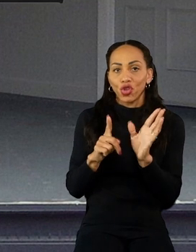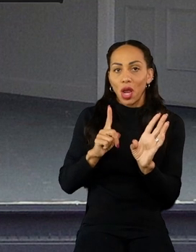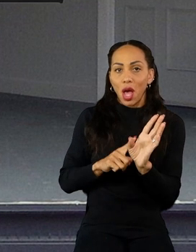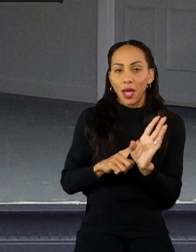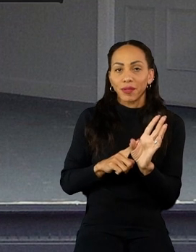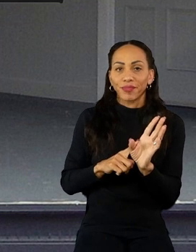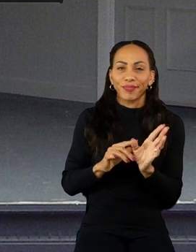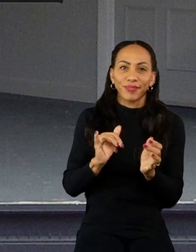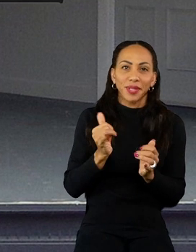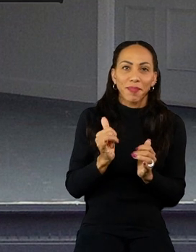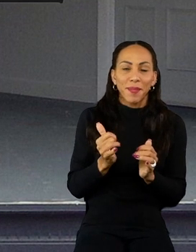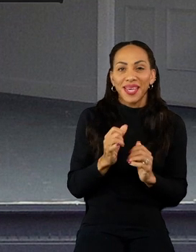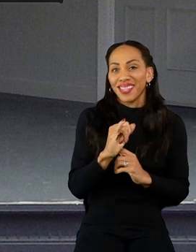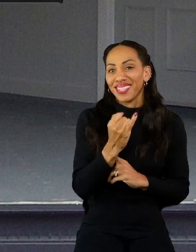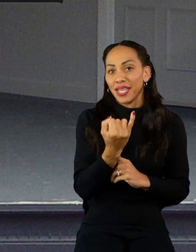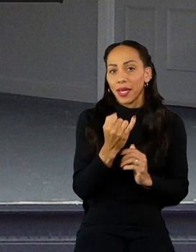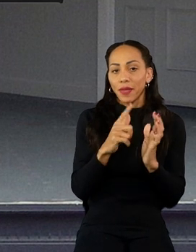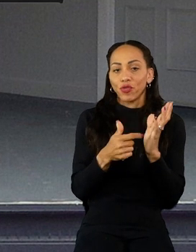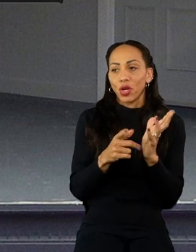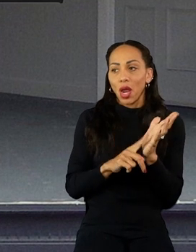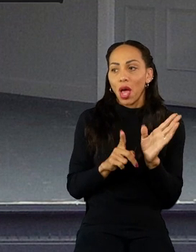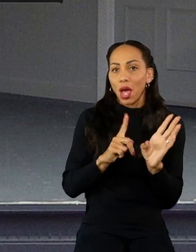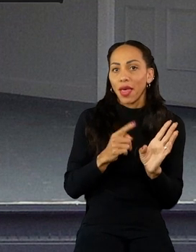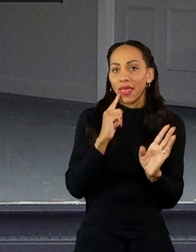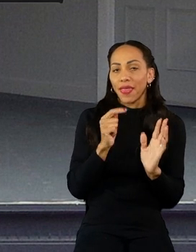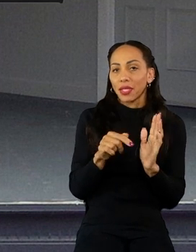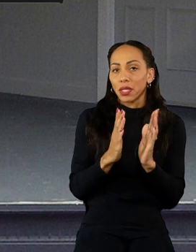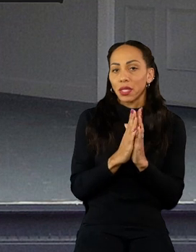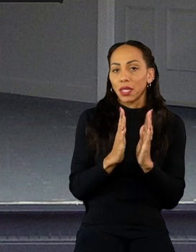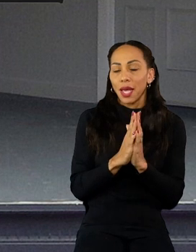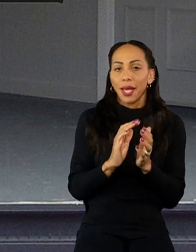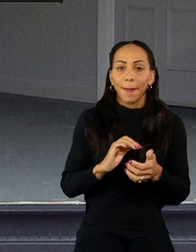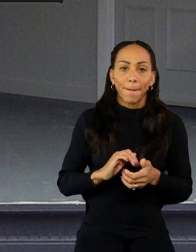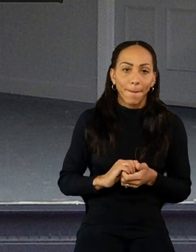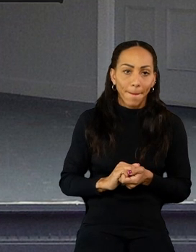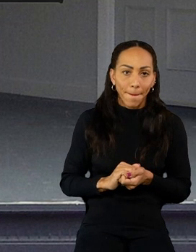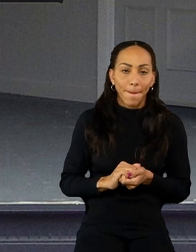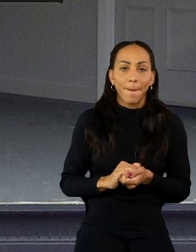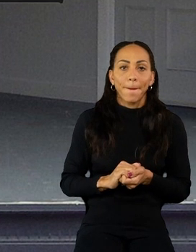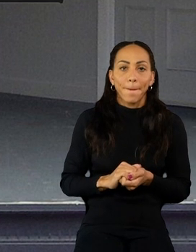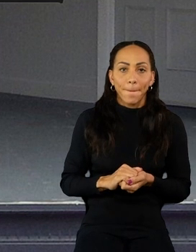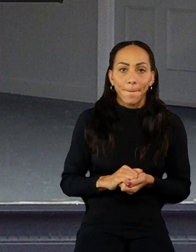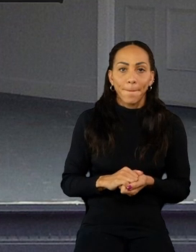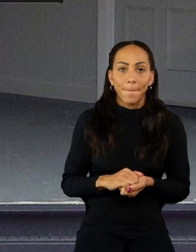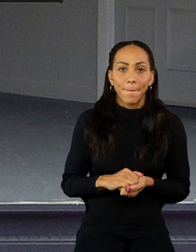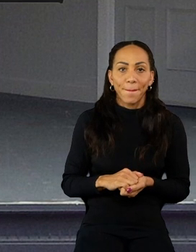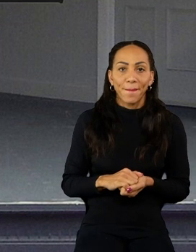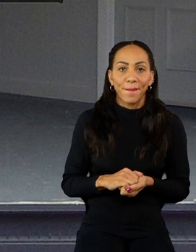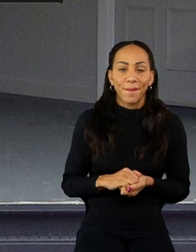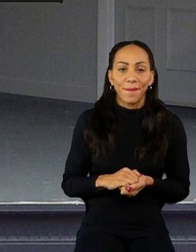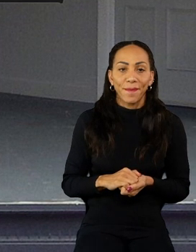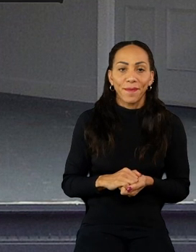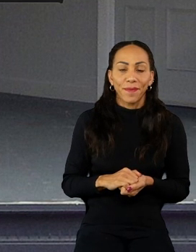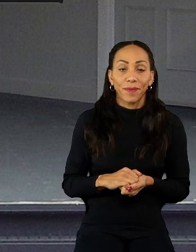Yep. Till the 5th of July. 5th of June until it's probably the 6th of July. The 6th is a Sunday, I think. So yeah, it'll be the